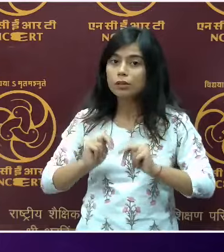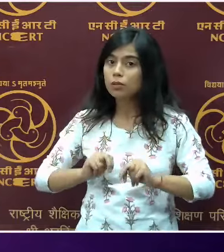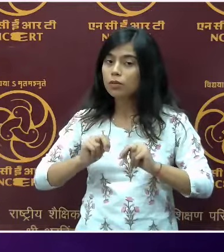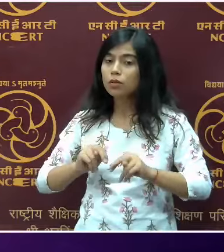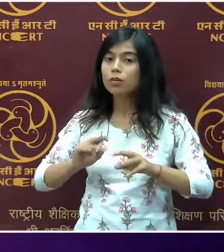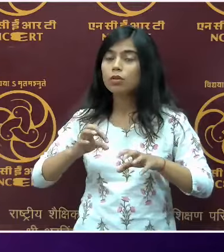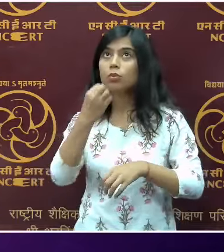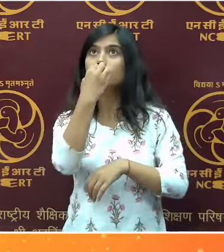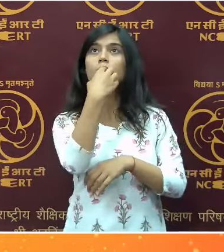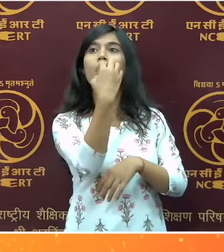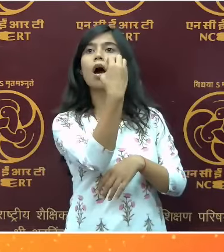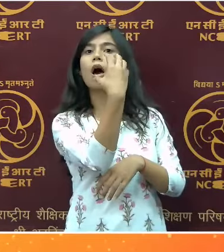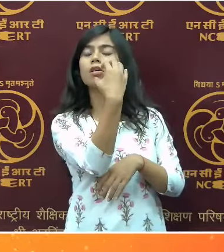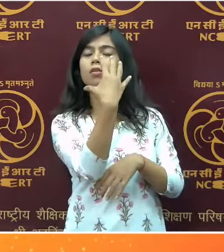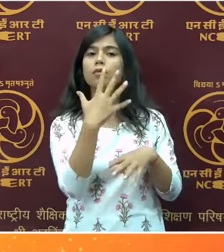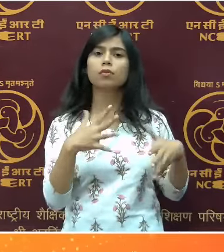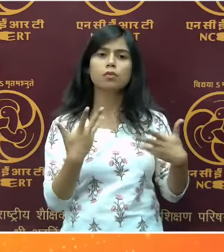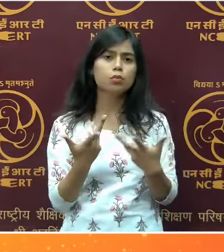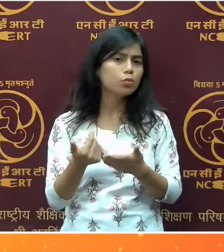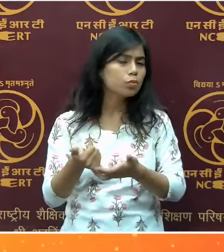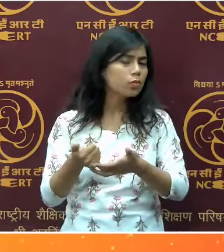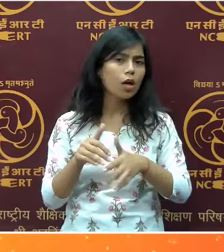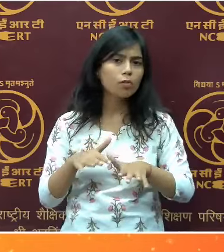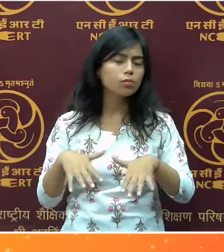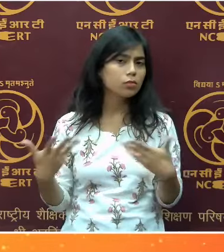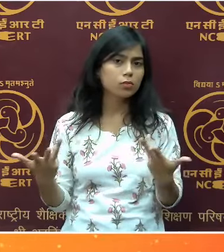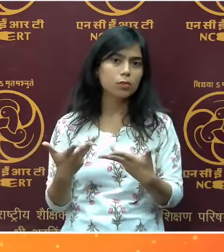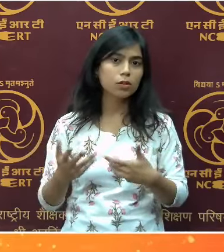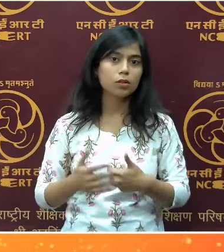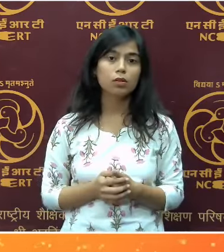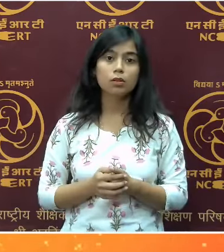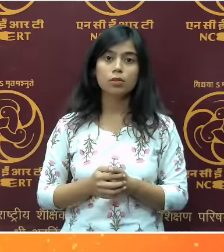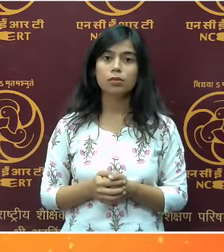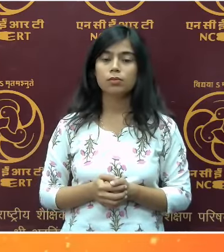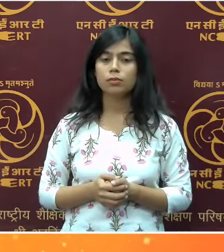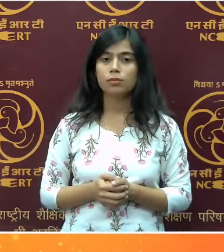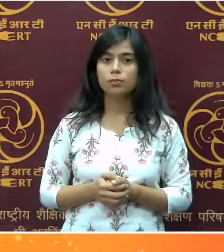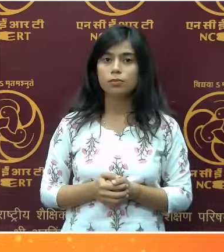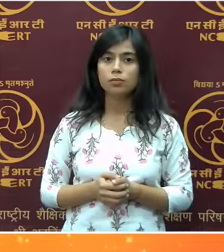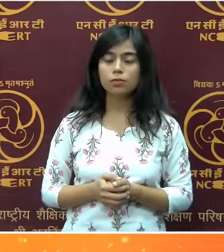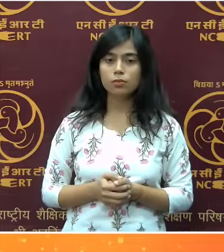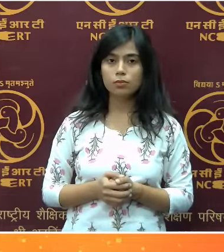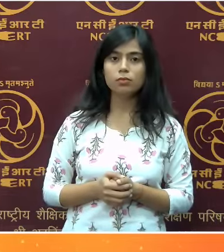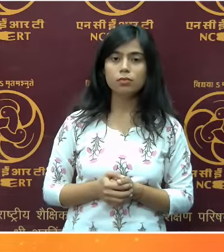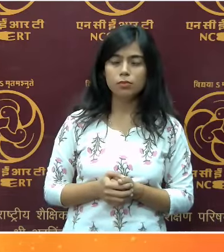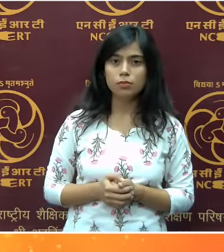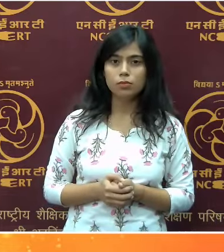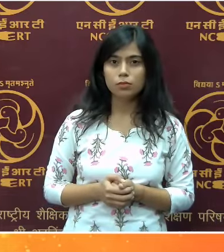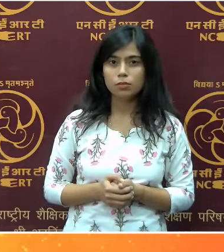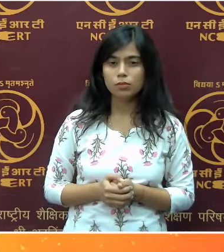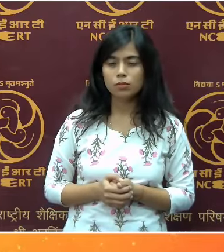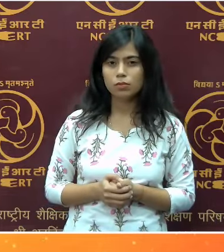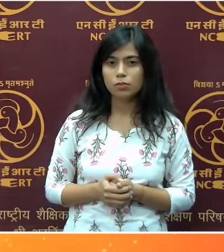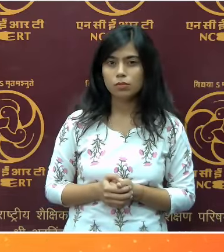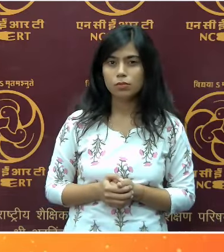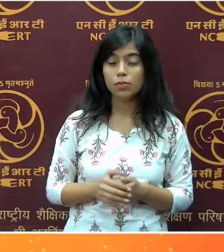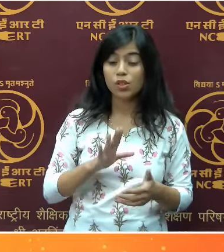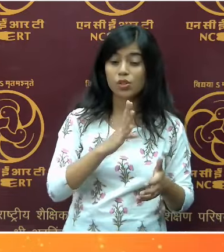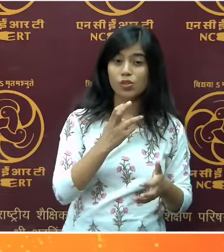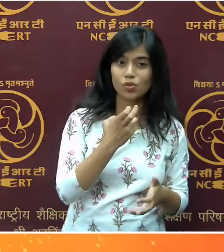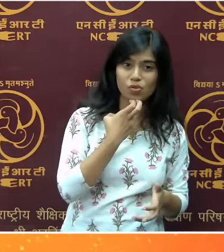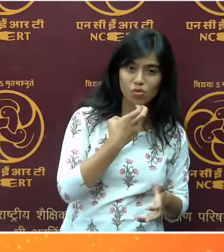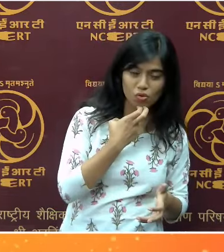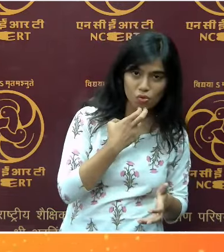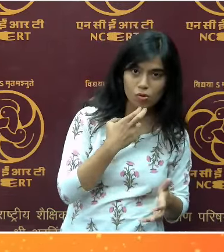to glow the bulb? As I already told, there is a potential difference, there is a charge, then my charge and